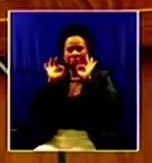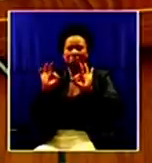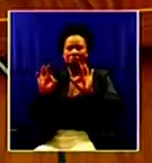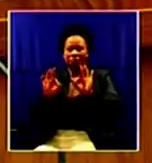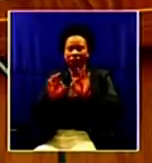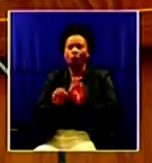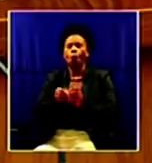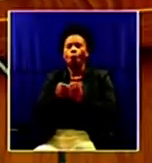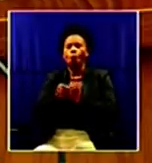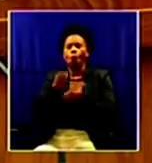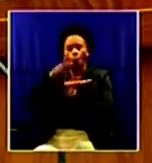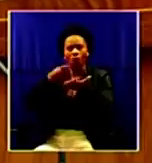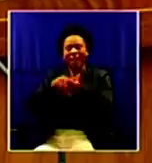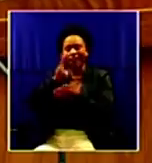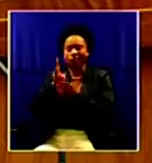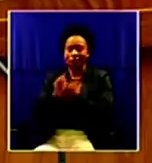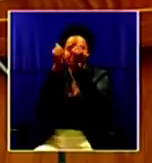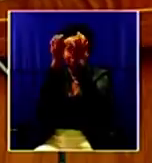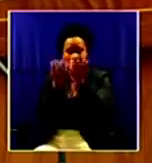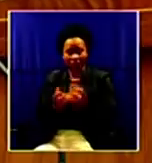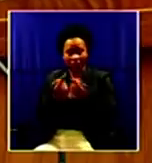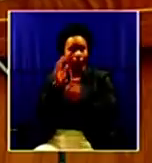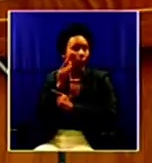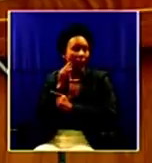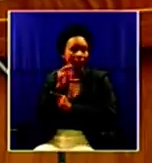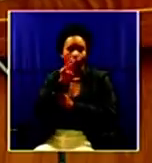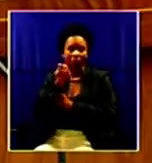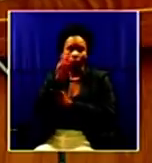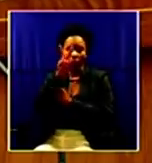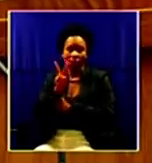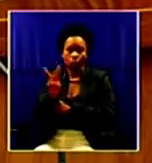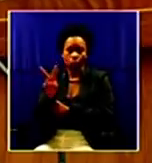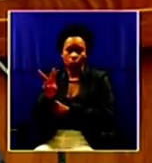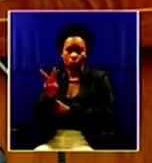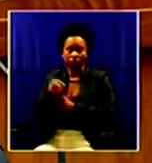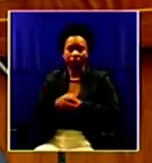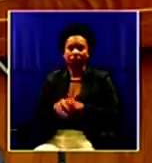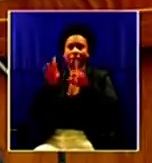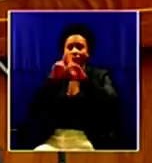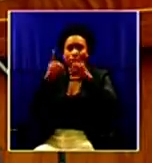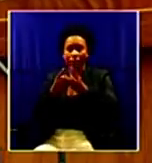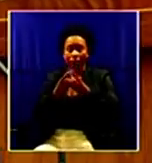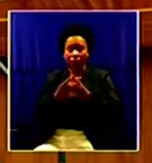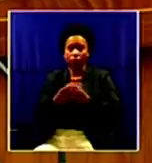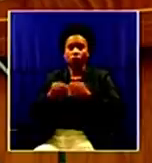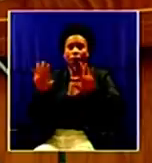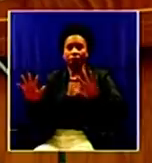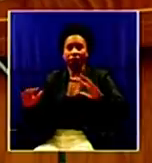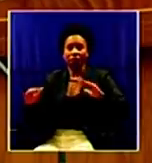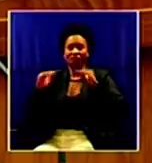budgets from 2022-23. The Department of Justice and Constitutional Development, Madam